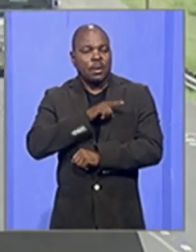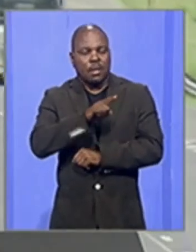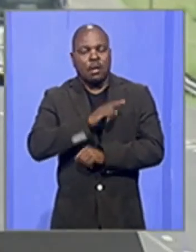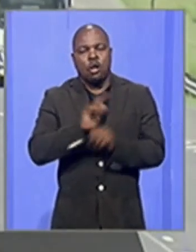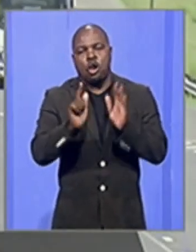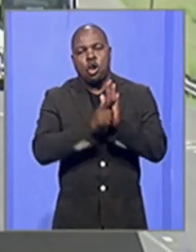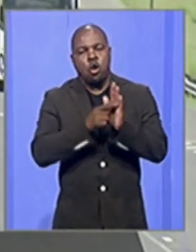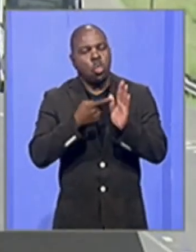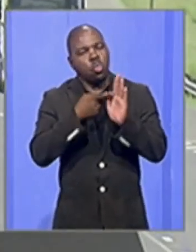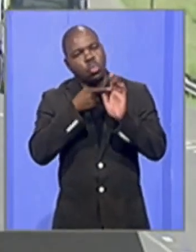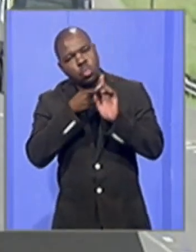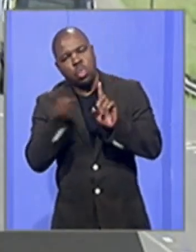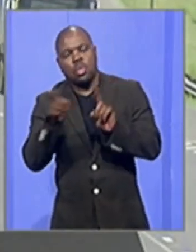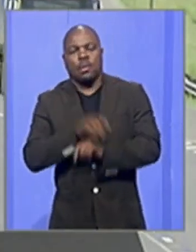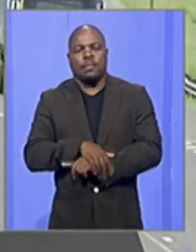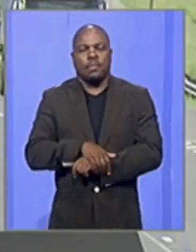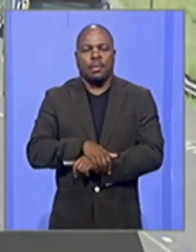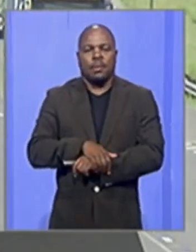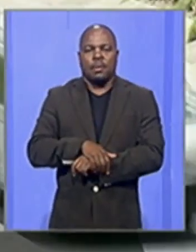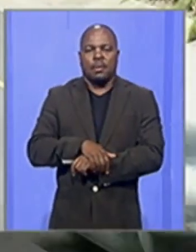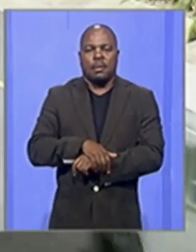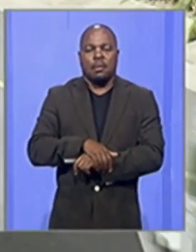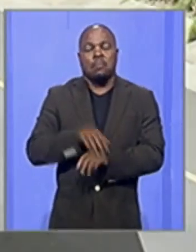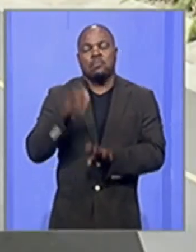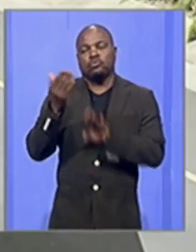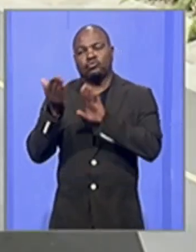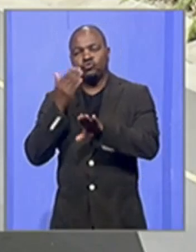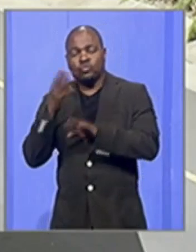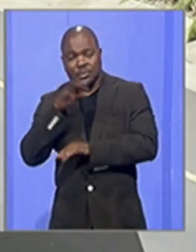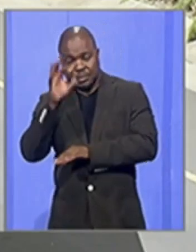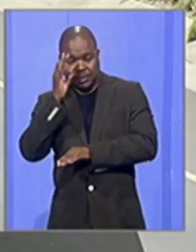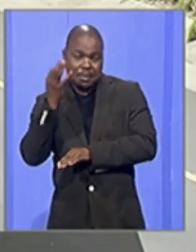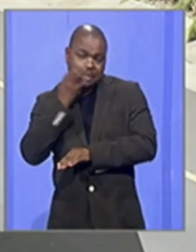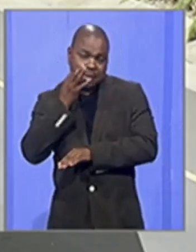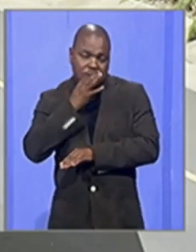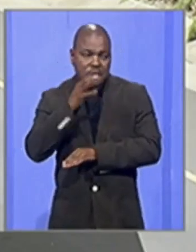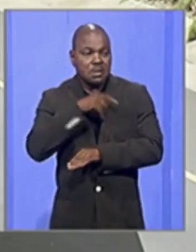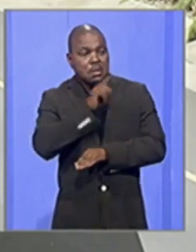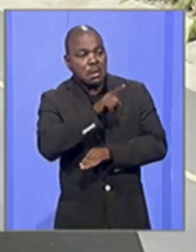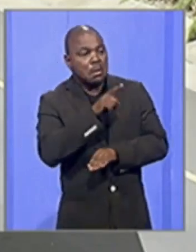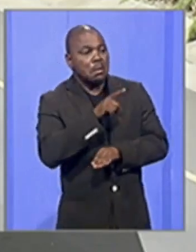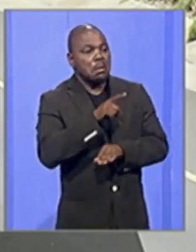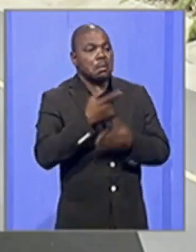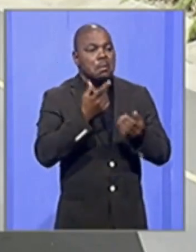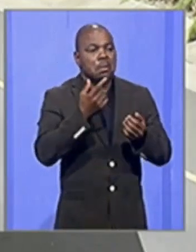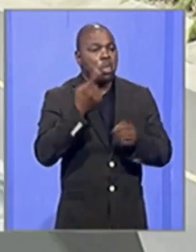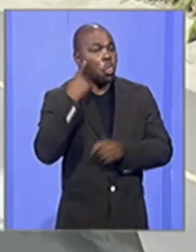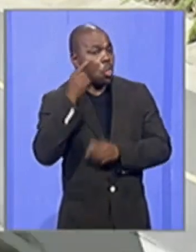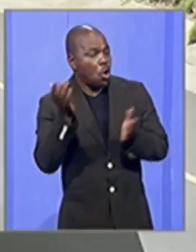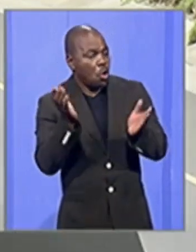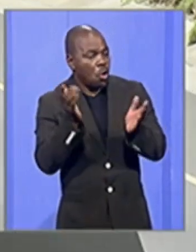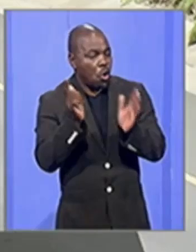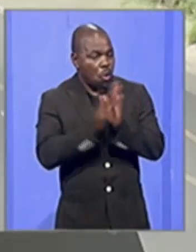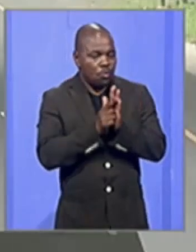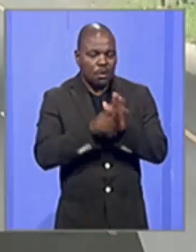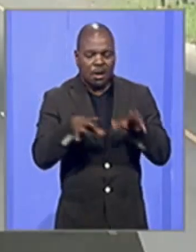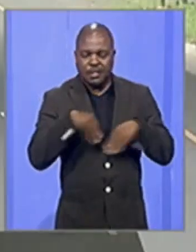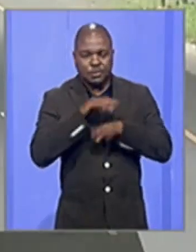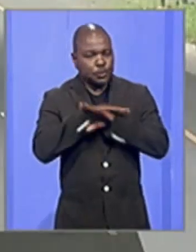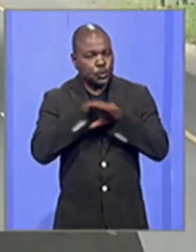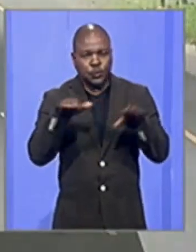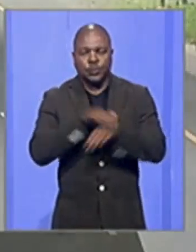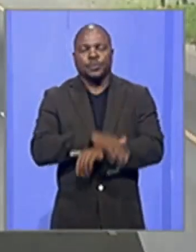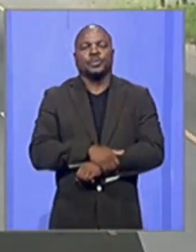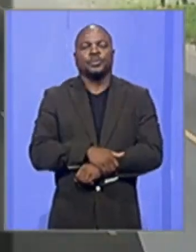melao ya tsela. Batlhankela ba tiragatso ya molao ba re ga bane ba amogela ditlolo molao mo ditseleng tsa naga.